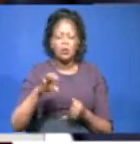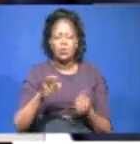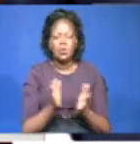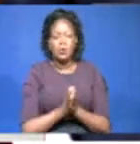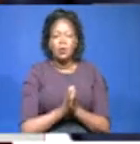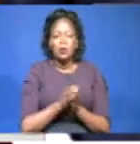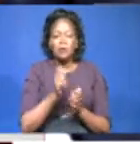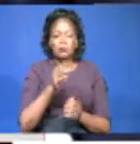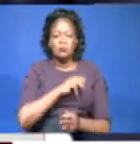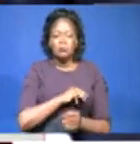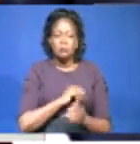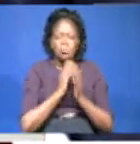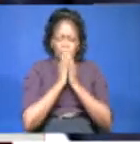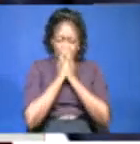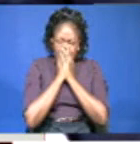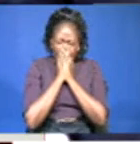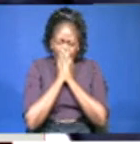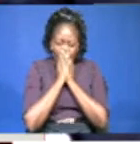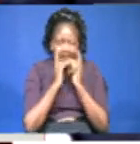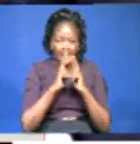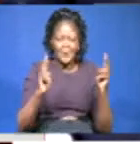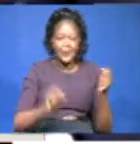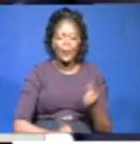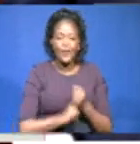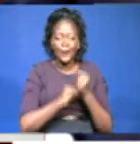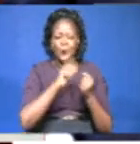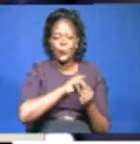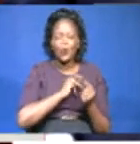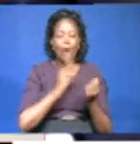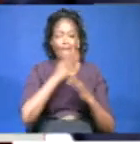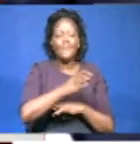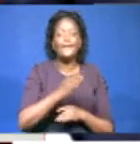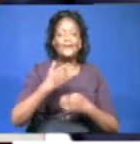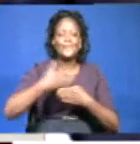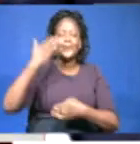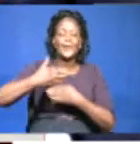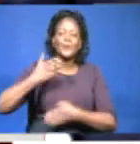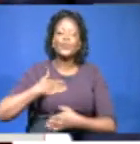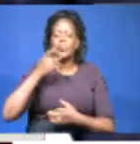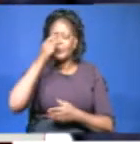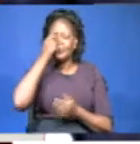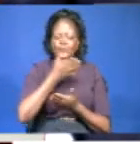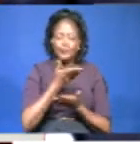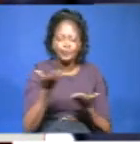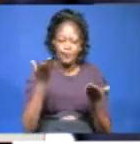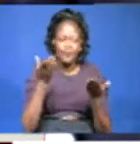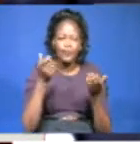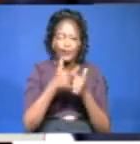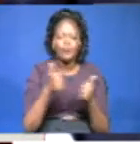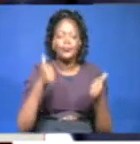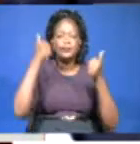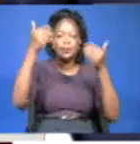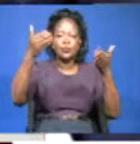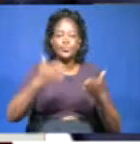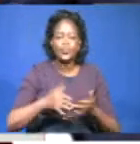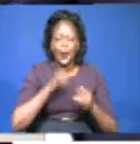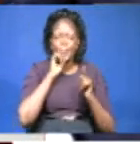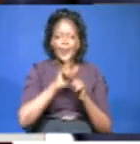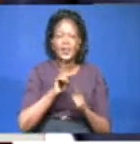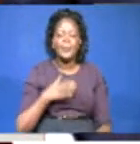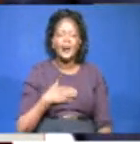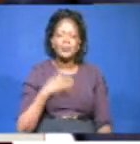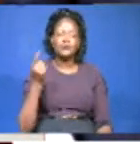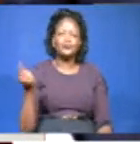missions, peace support missions beyond our borders, we wish them well, and I wish to welcome my brother to come